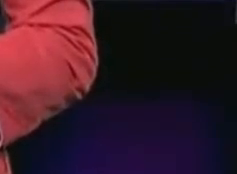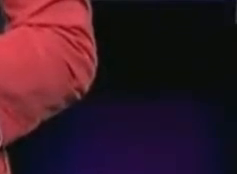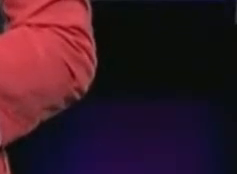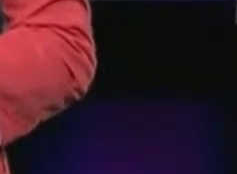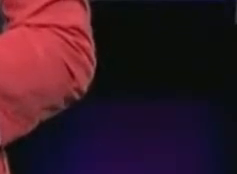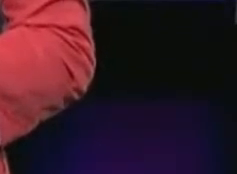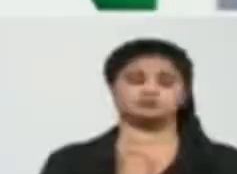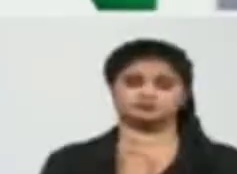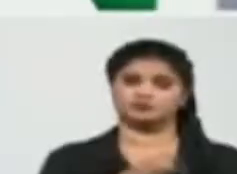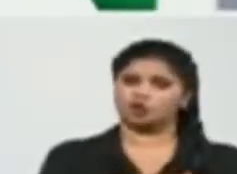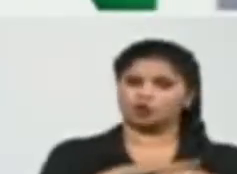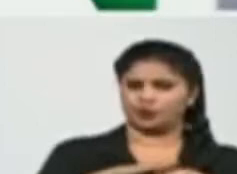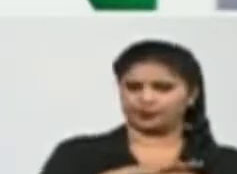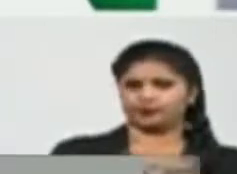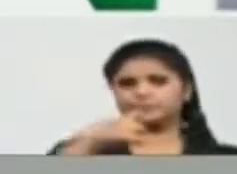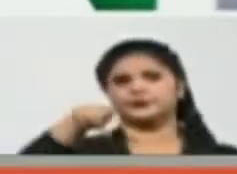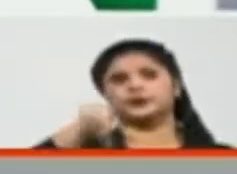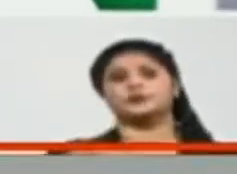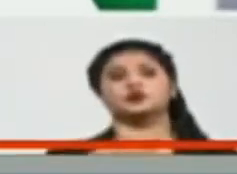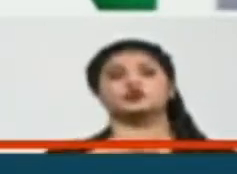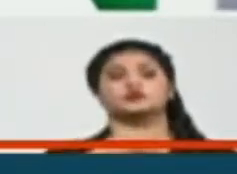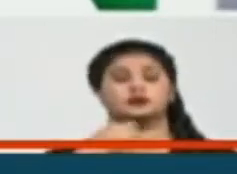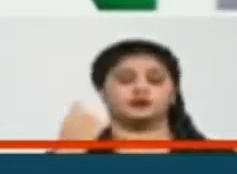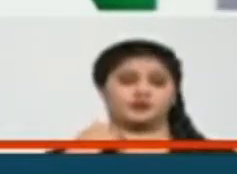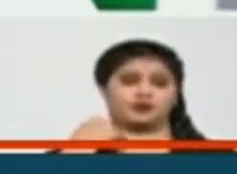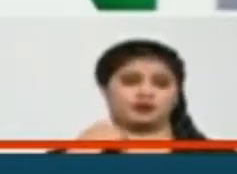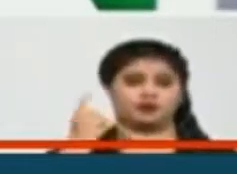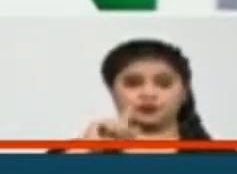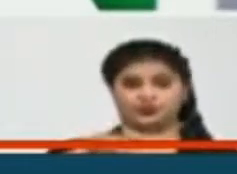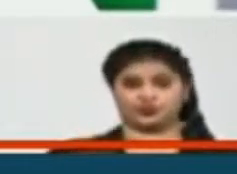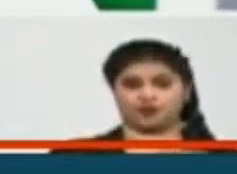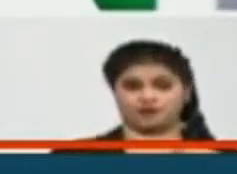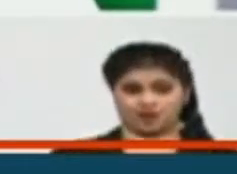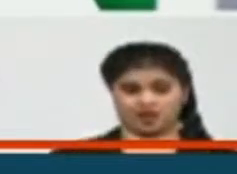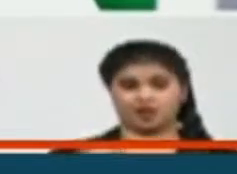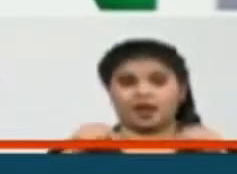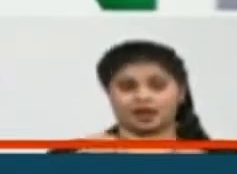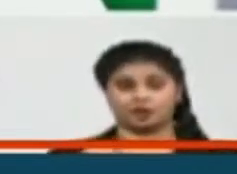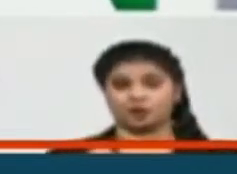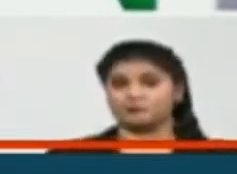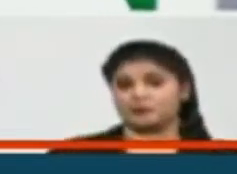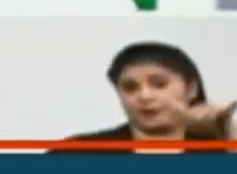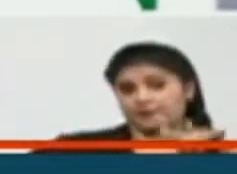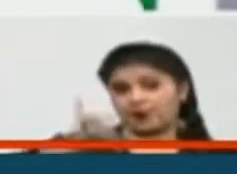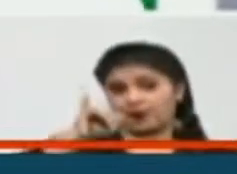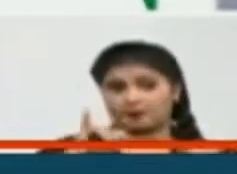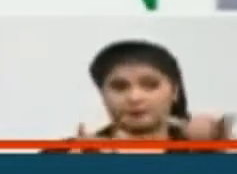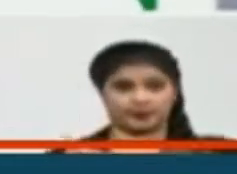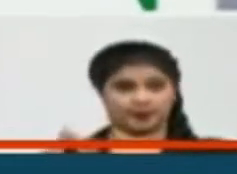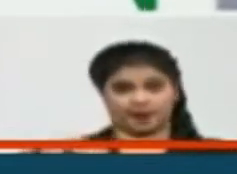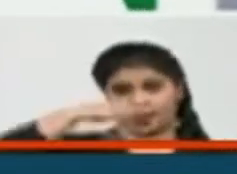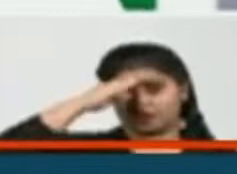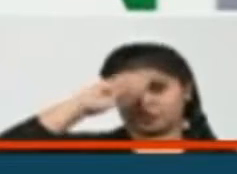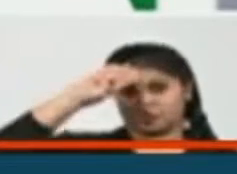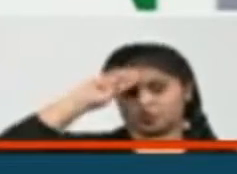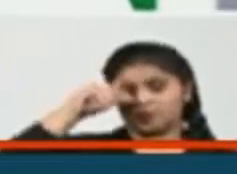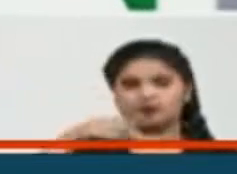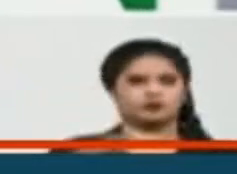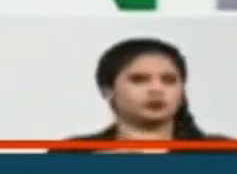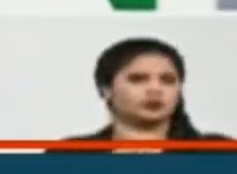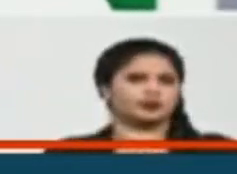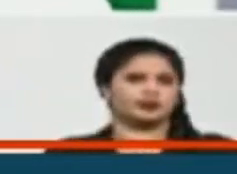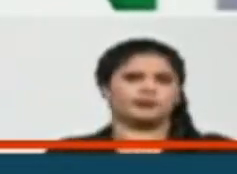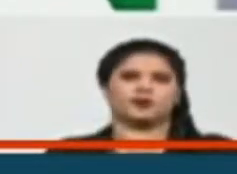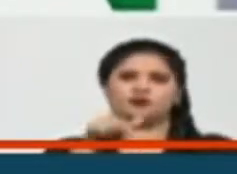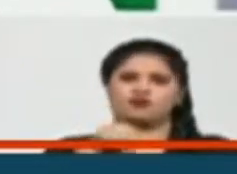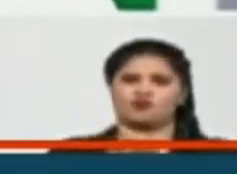of the coronavirus. Starting on January the 1st, the number of flights from a group of countries will decrease. We already mentioned